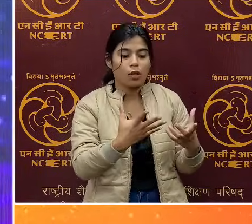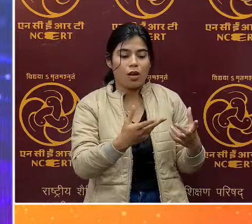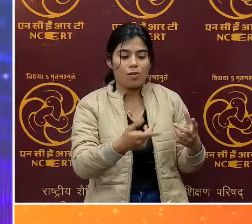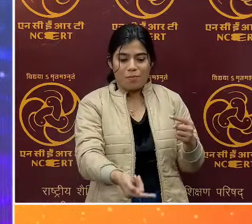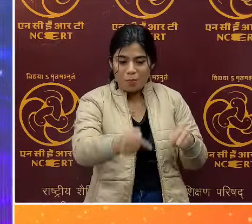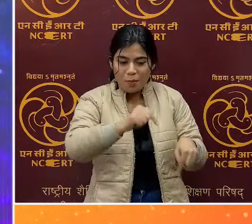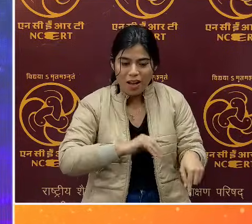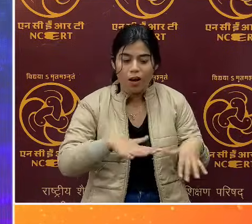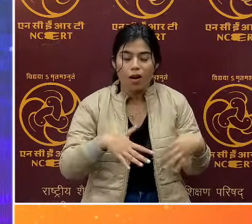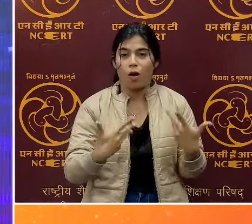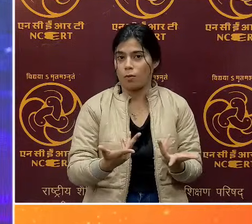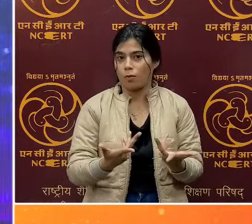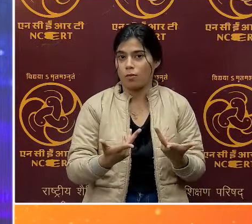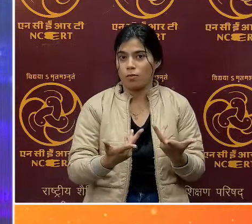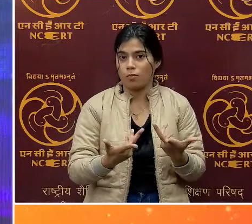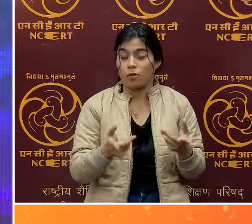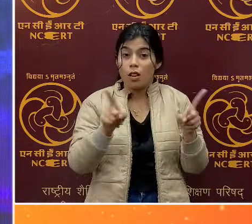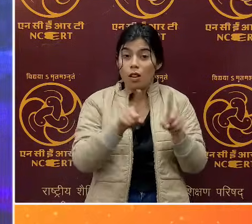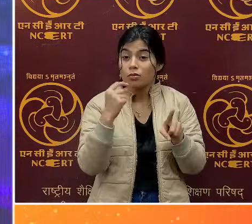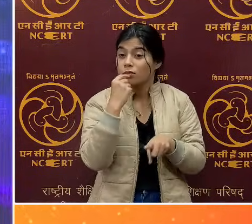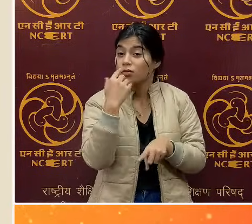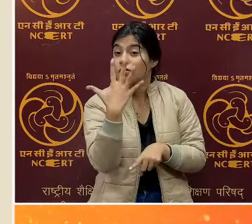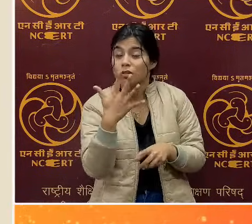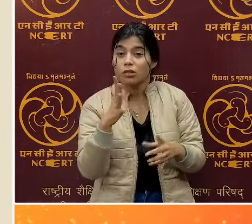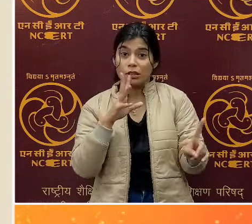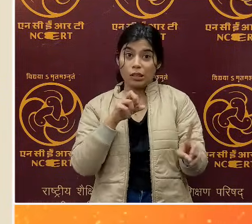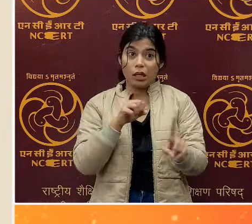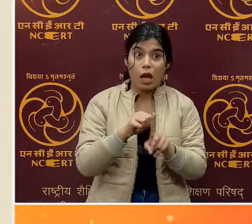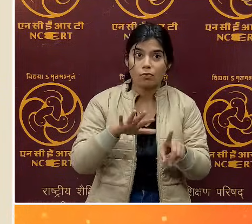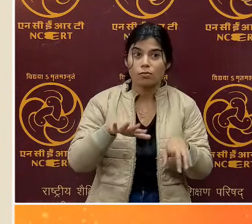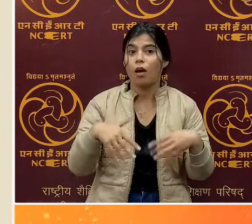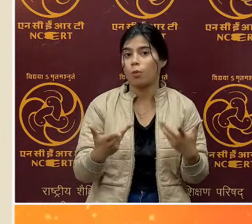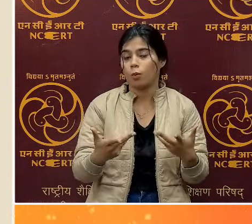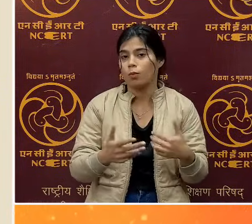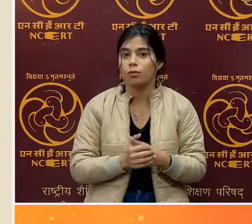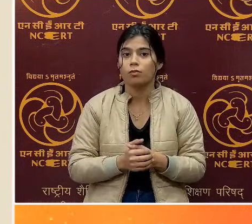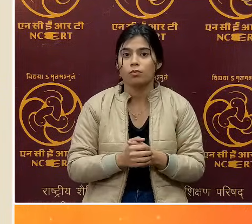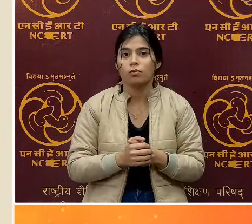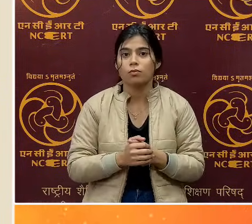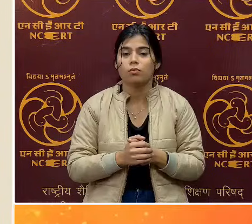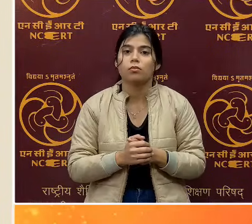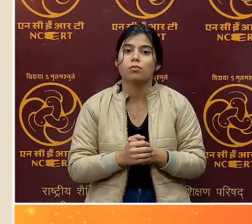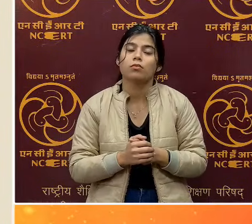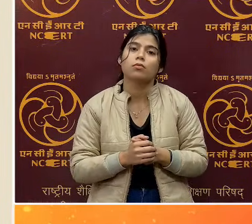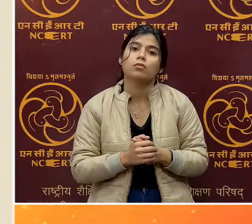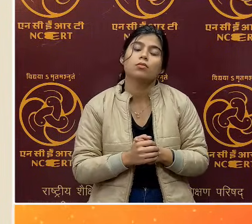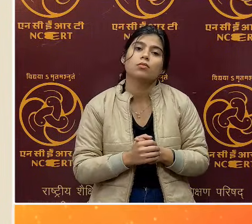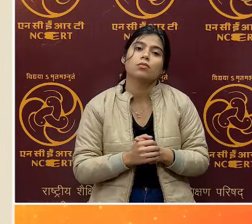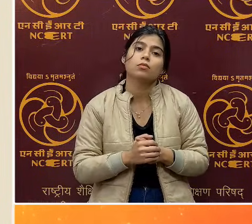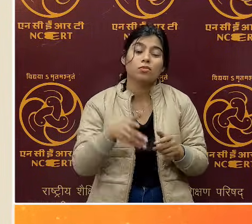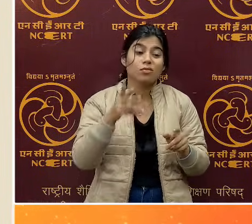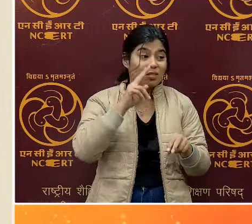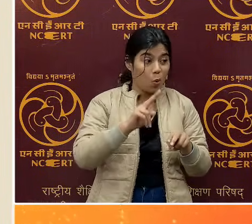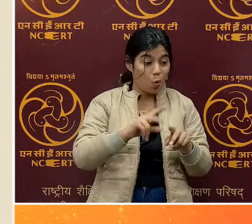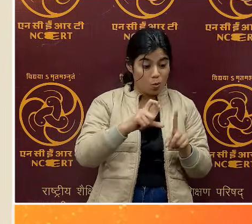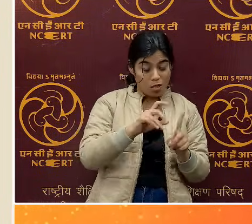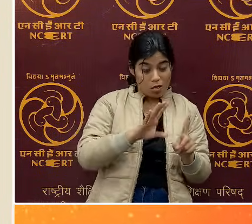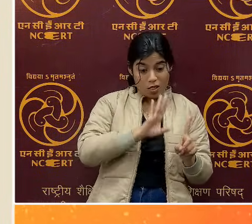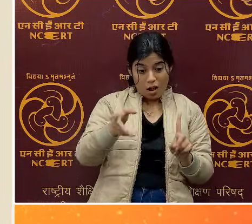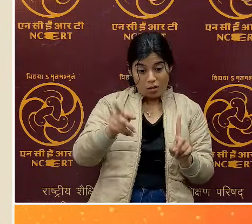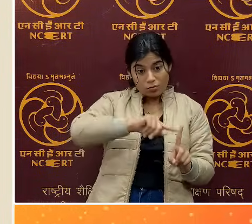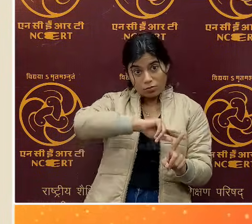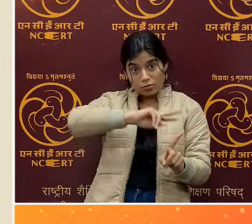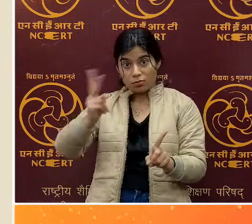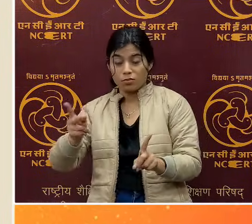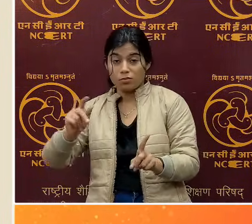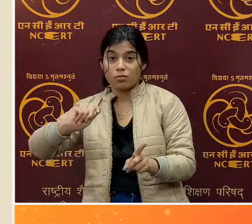back, it hits the mirror and it goes We in get the the reflection. other direction. Right. And while